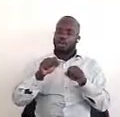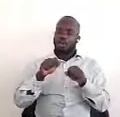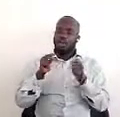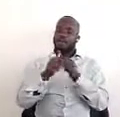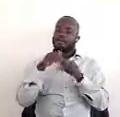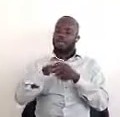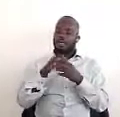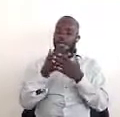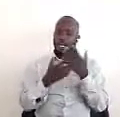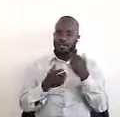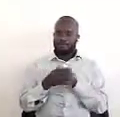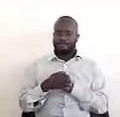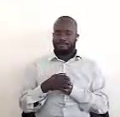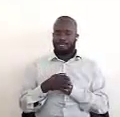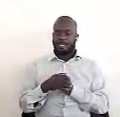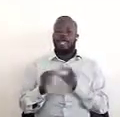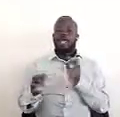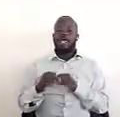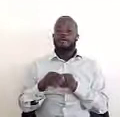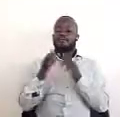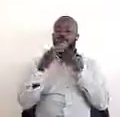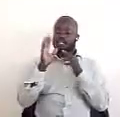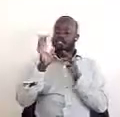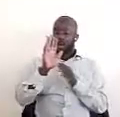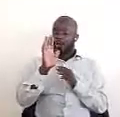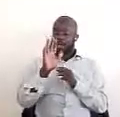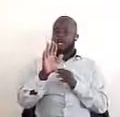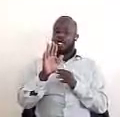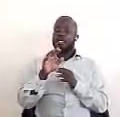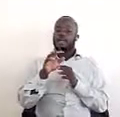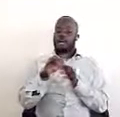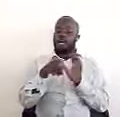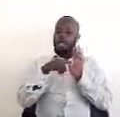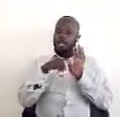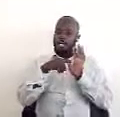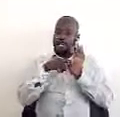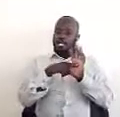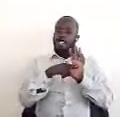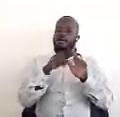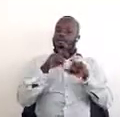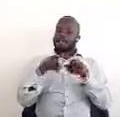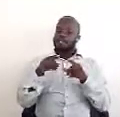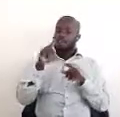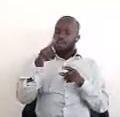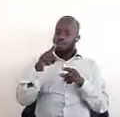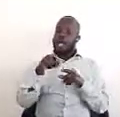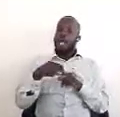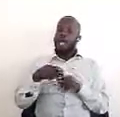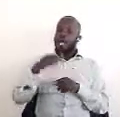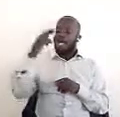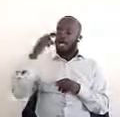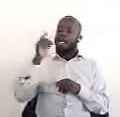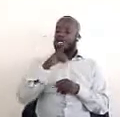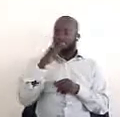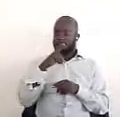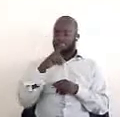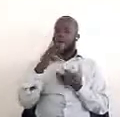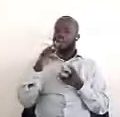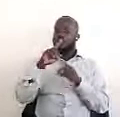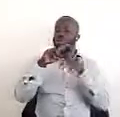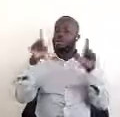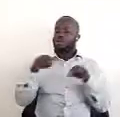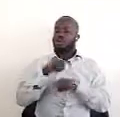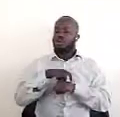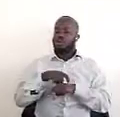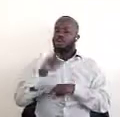detectable within the blood. If your results return negative, but you are considered to be at a high risk of infection, or if you are